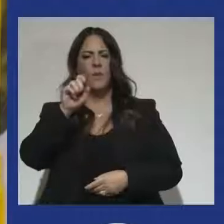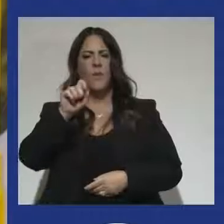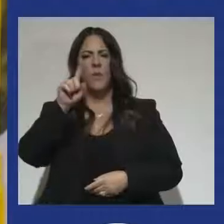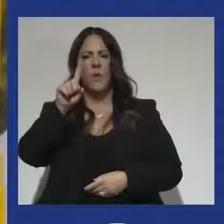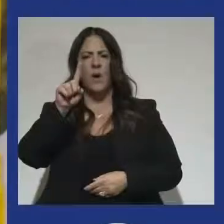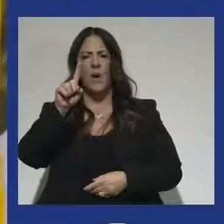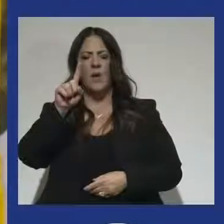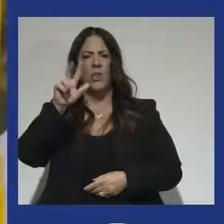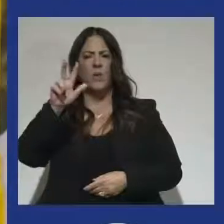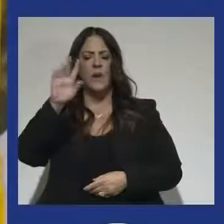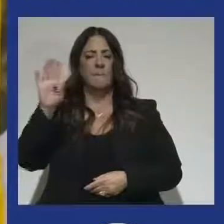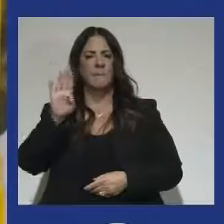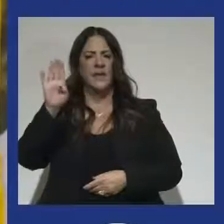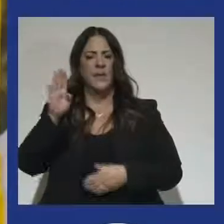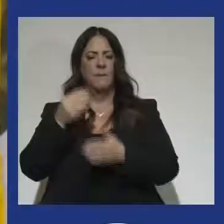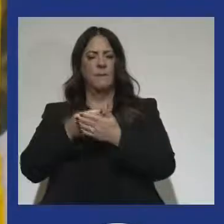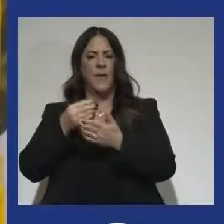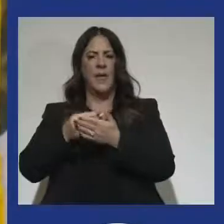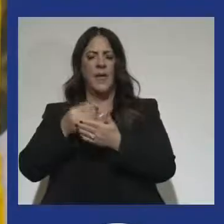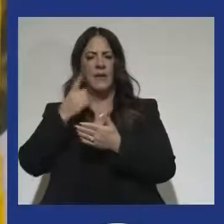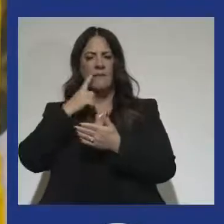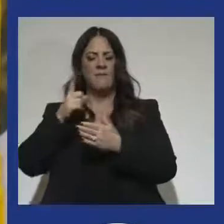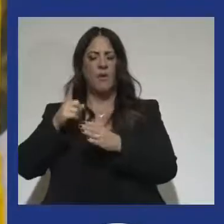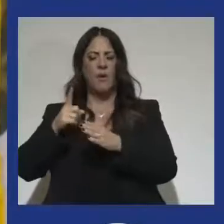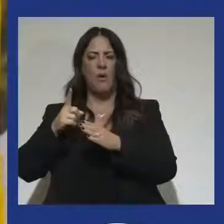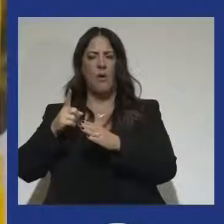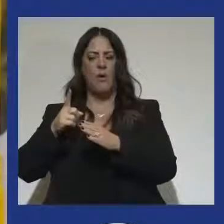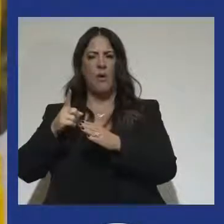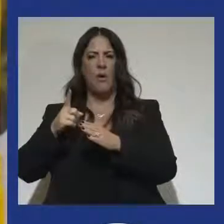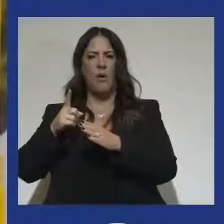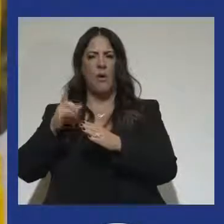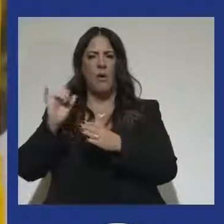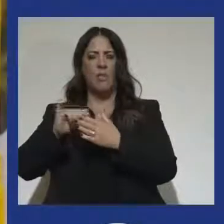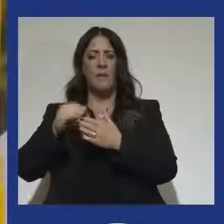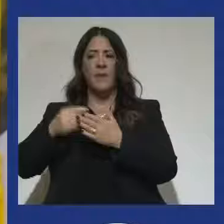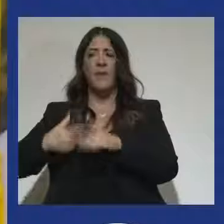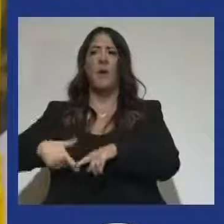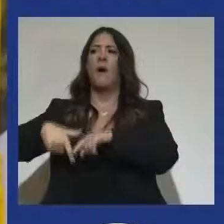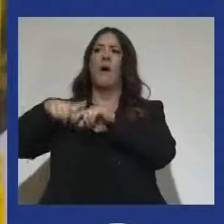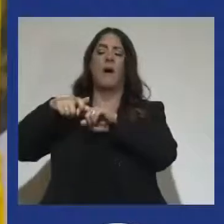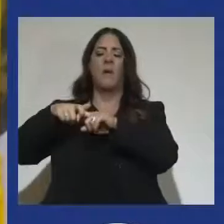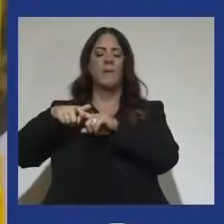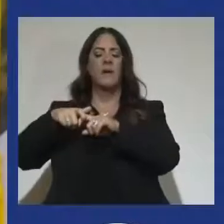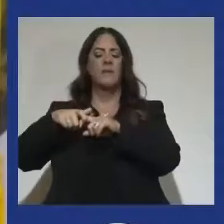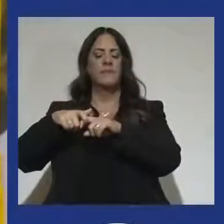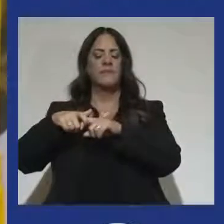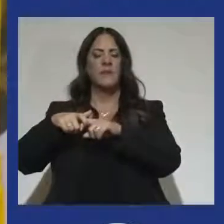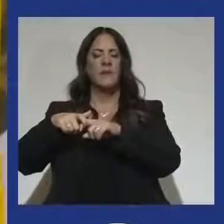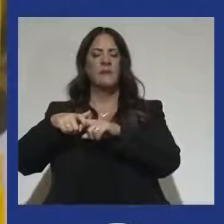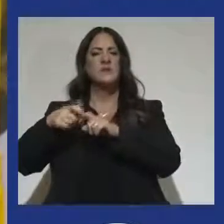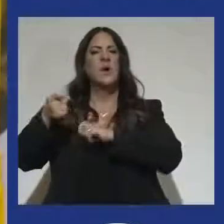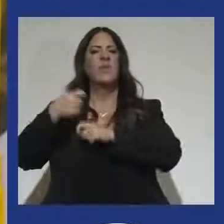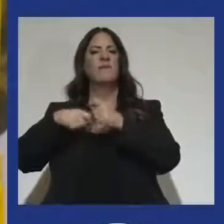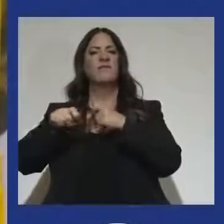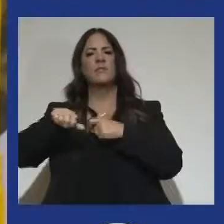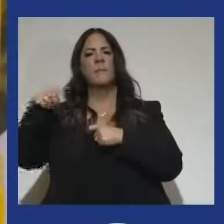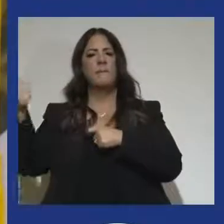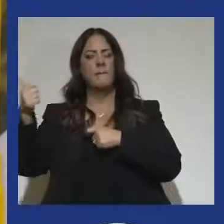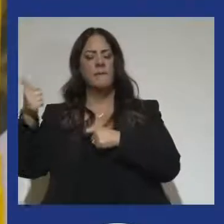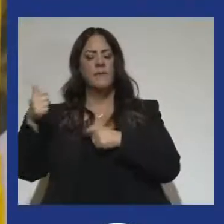$1.3 billion in suspensions that were being reversed. This is separate from the program cuts